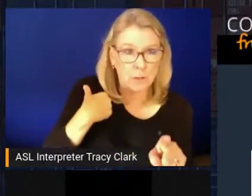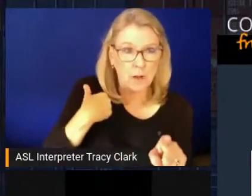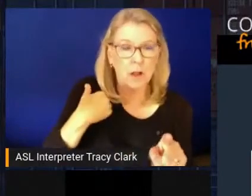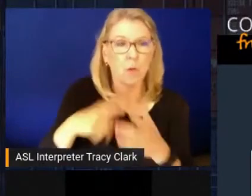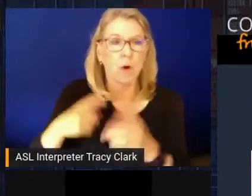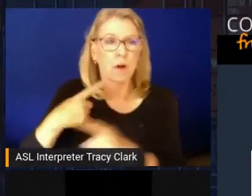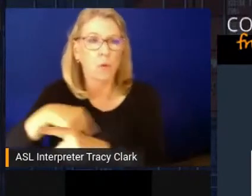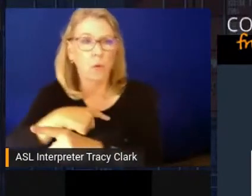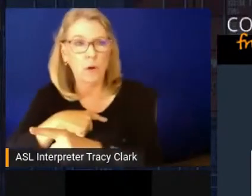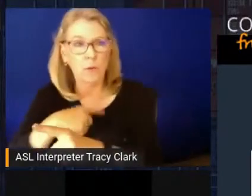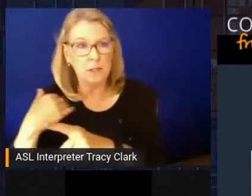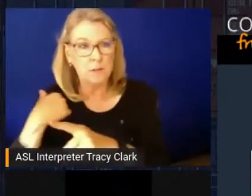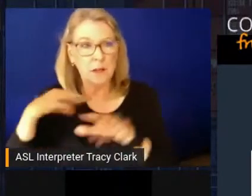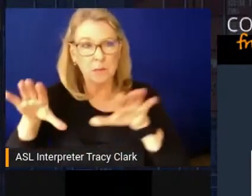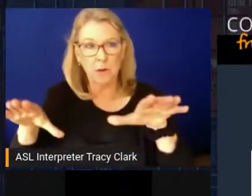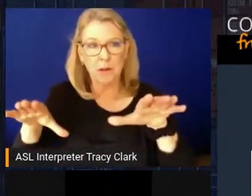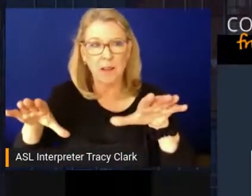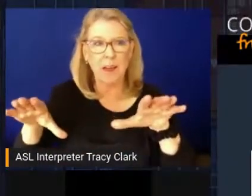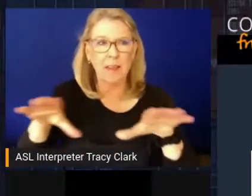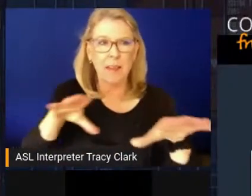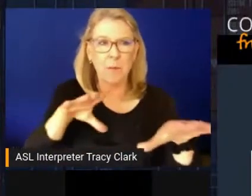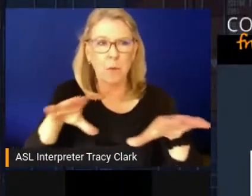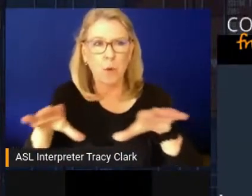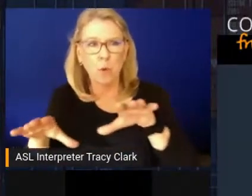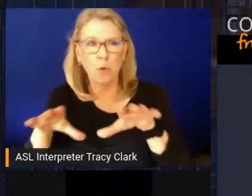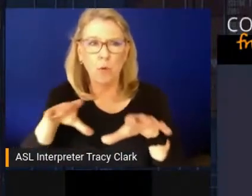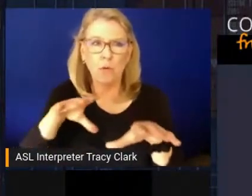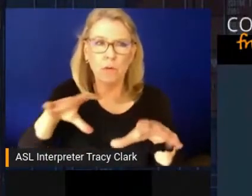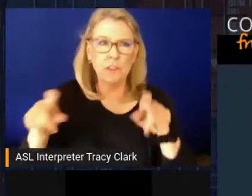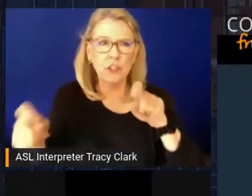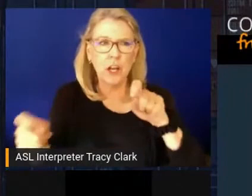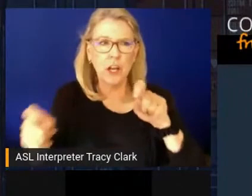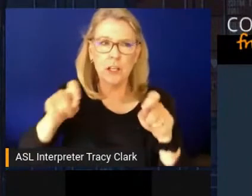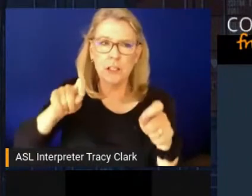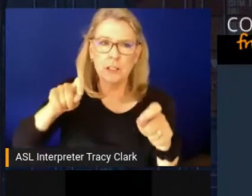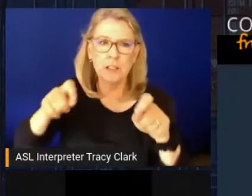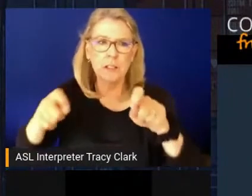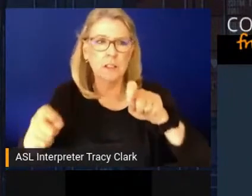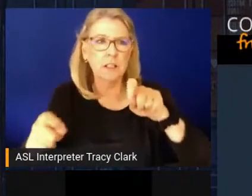or changes as you use different services.